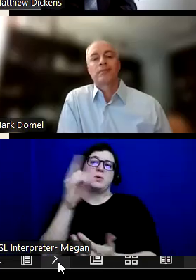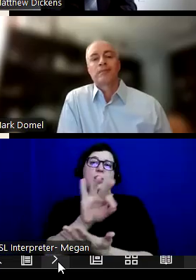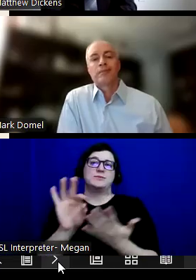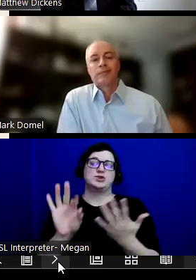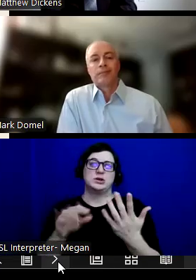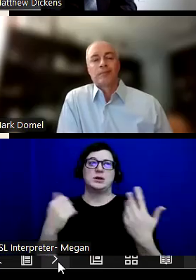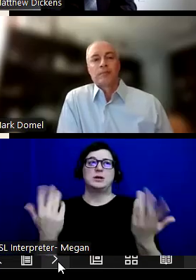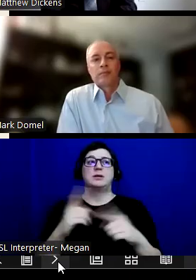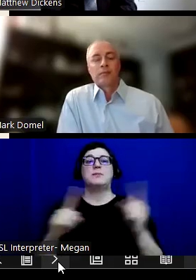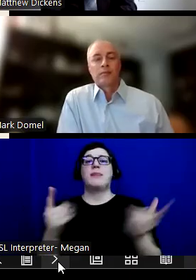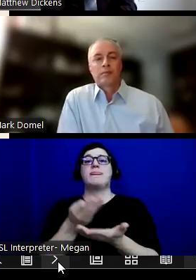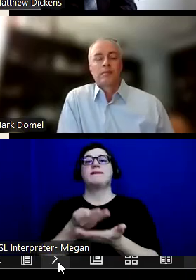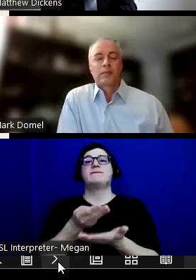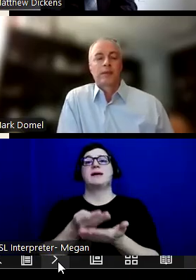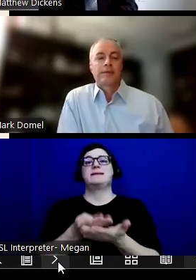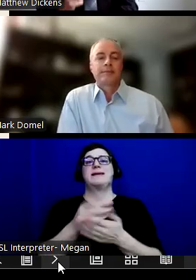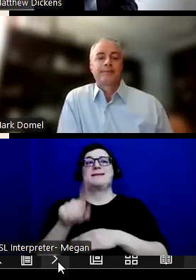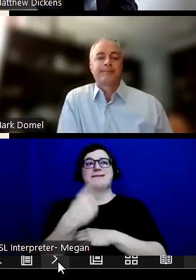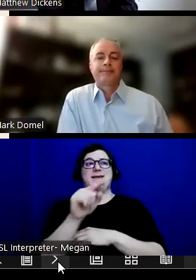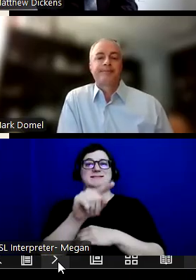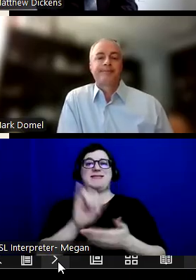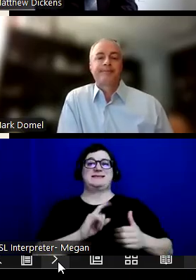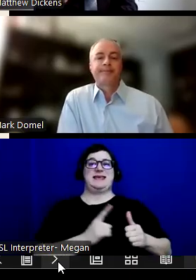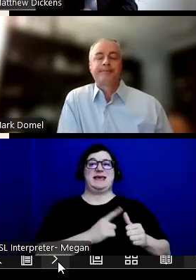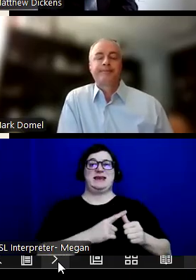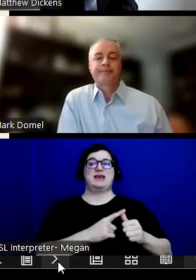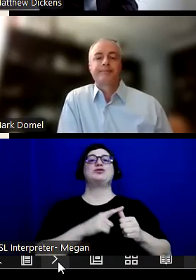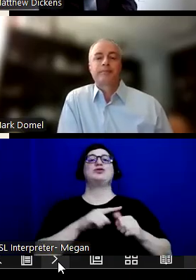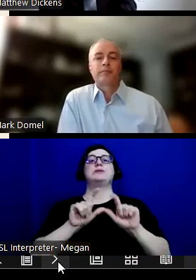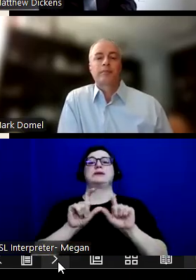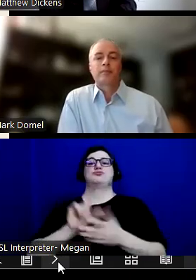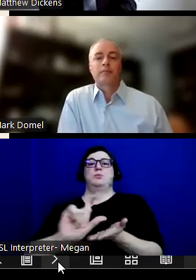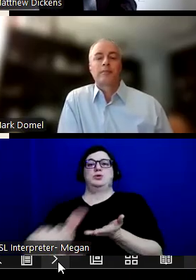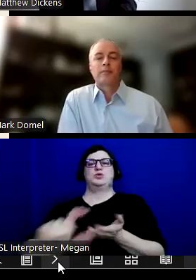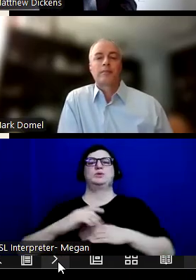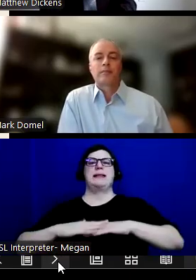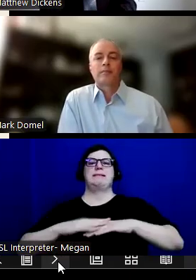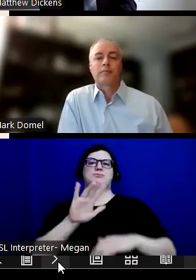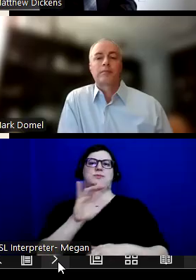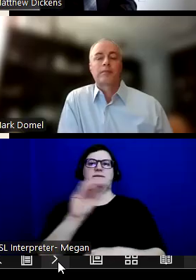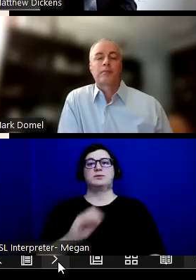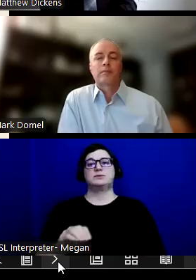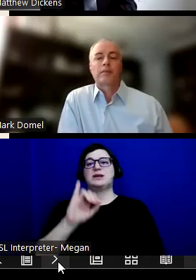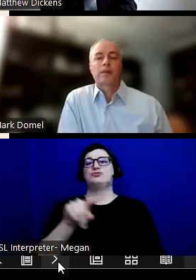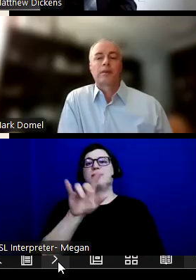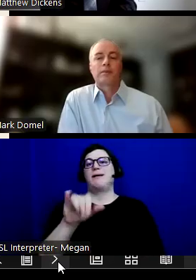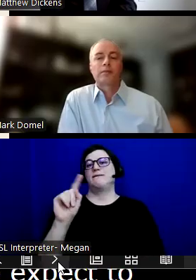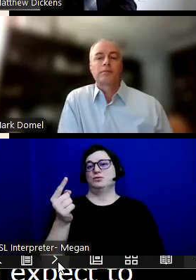These funding dates are the initial funding distribution, which is at least 25% on July 1st.